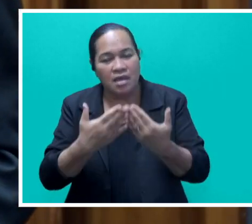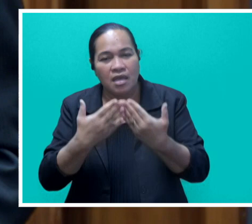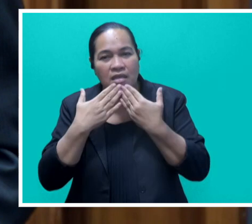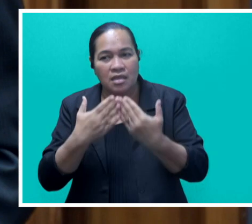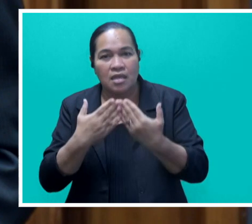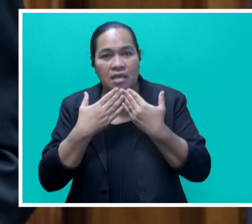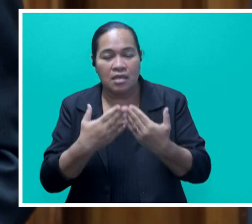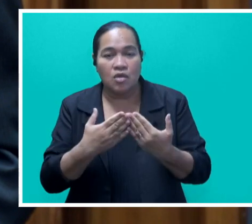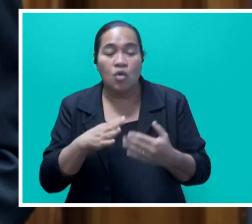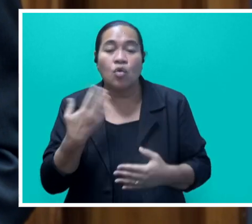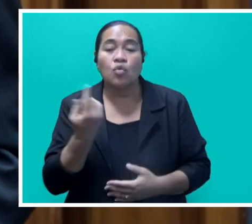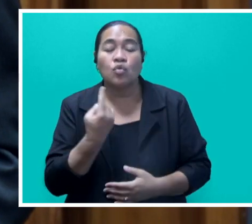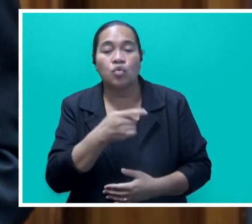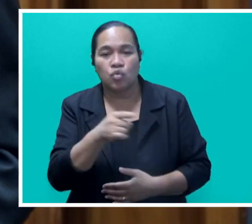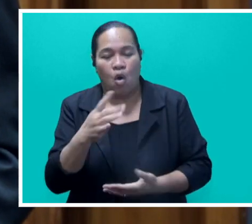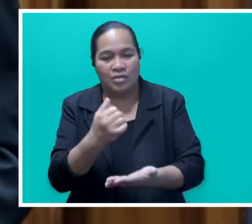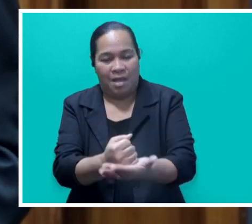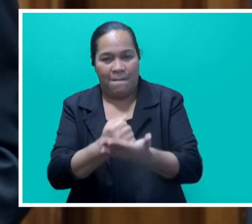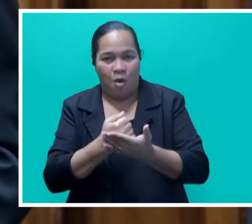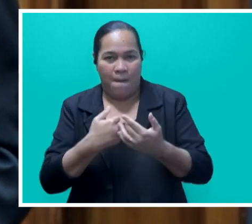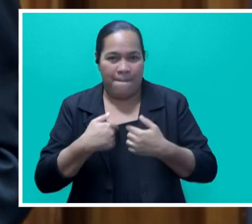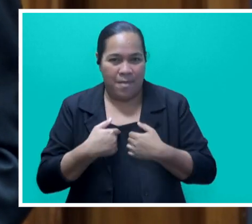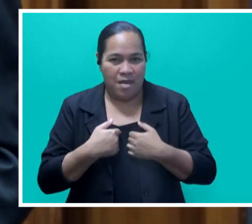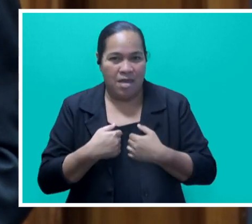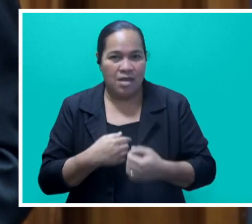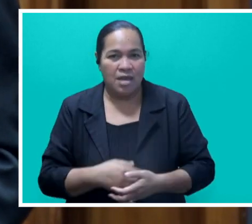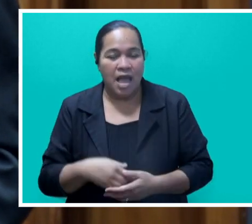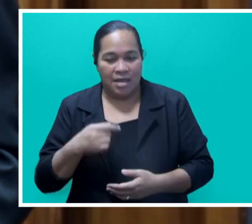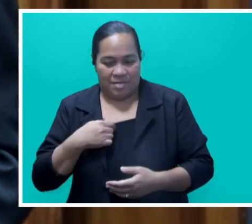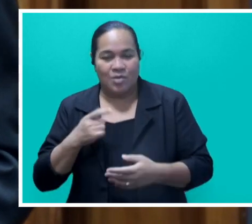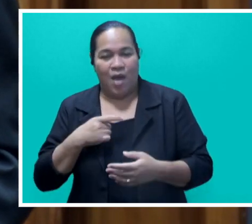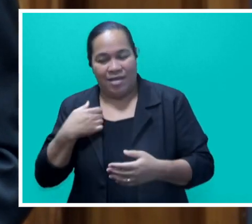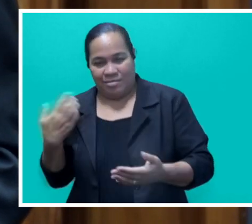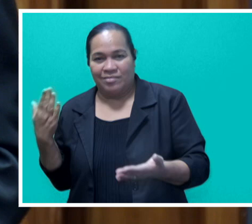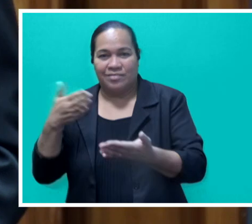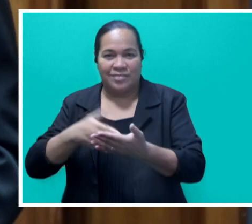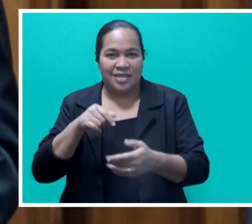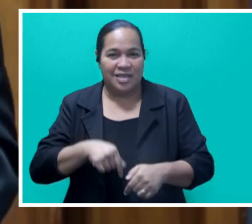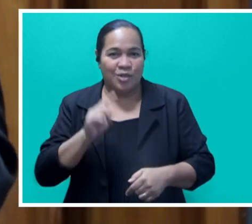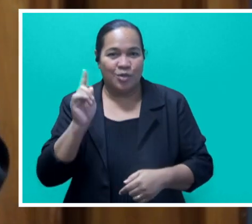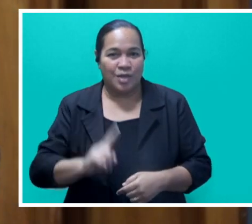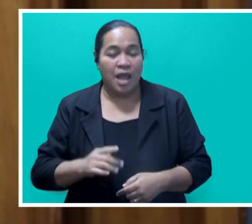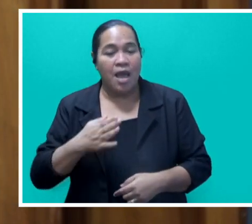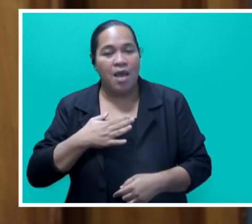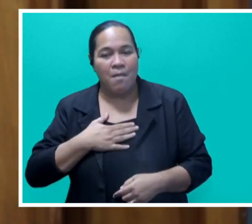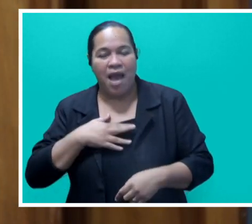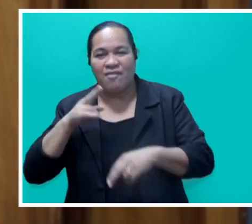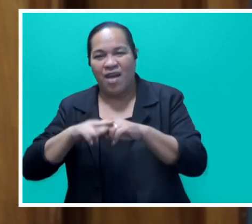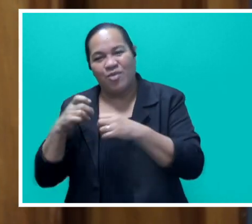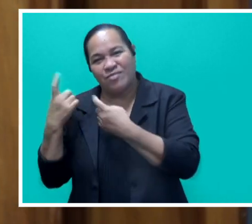thanks to those who have supported me in my arriving here today. To my late father, my